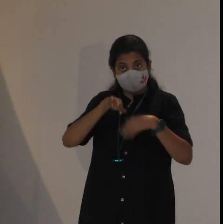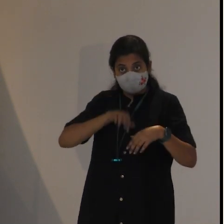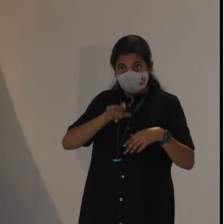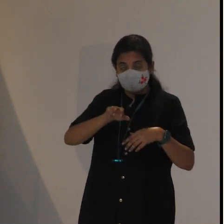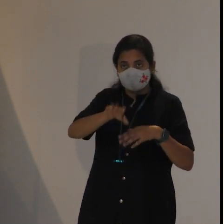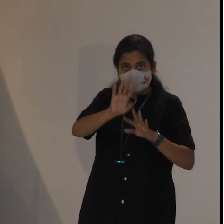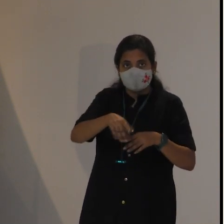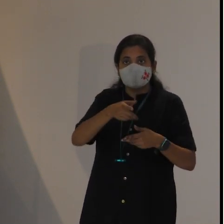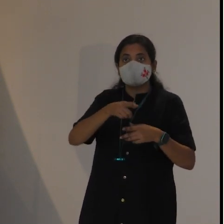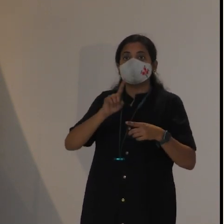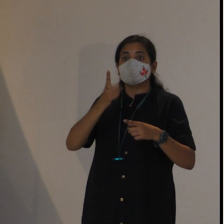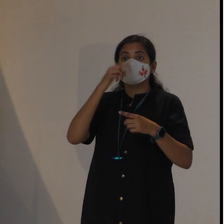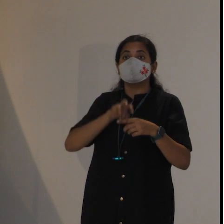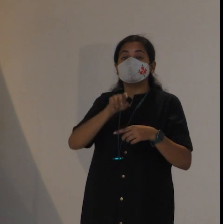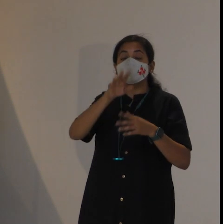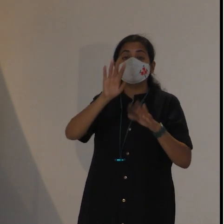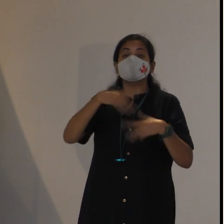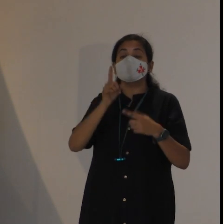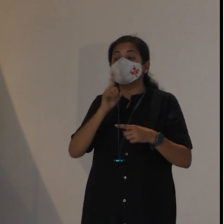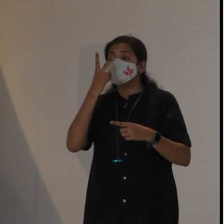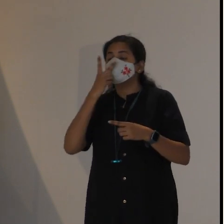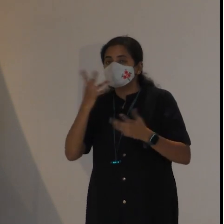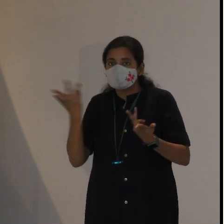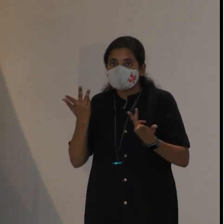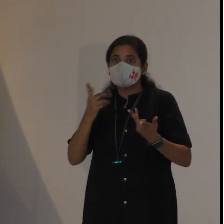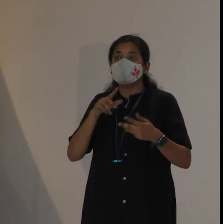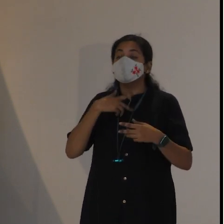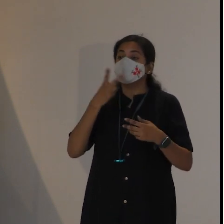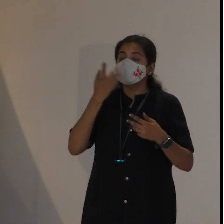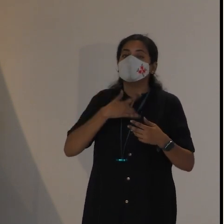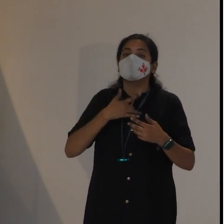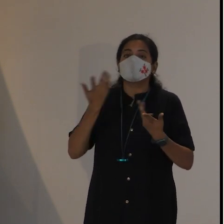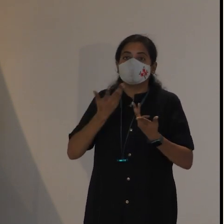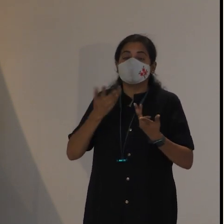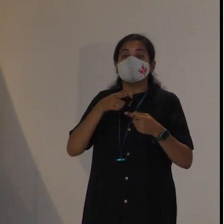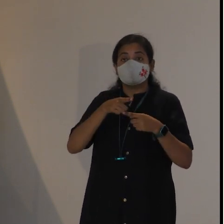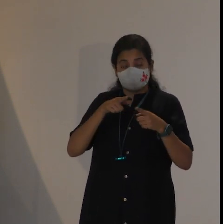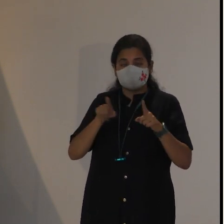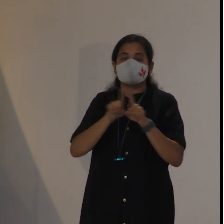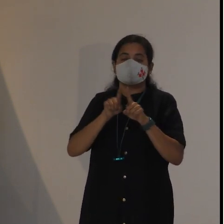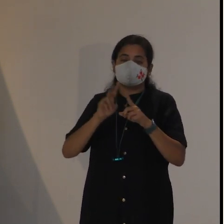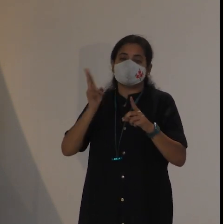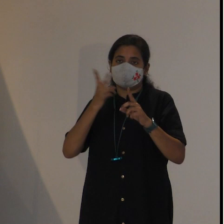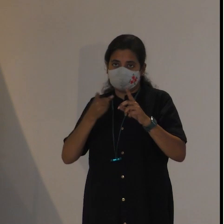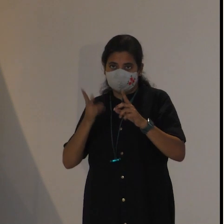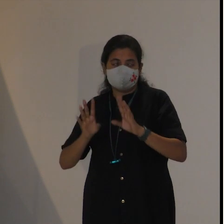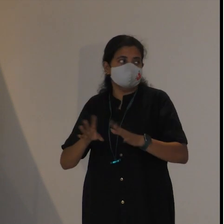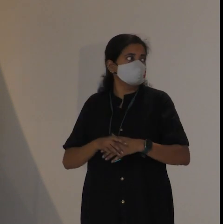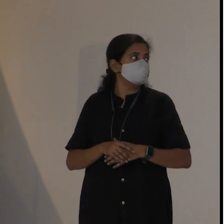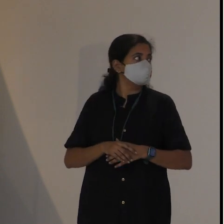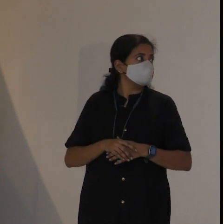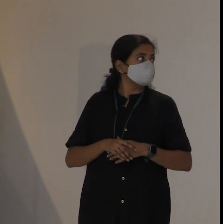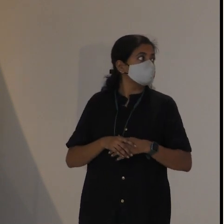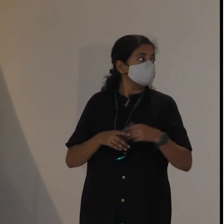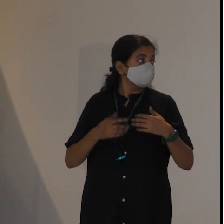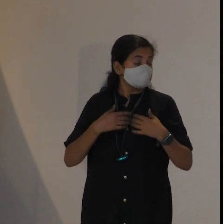the pew, when you climb up to the altar? And that is the way in which we have structured the podcast, the different episodes within the podcast.